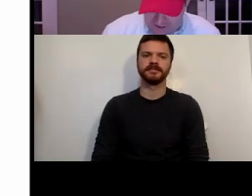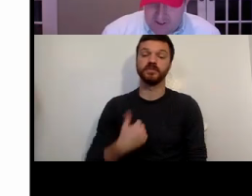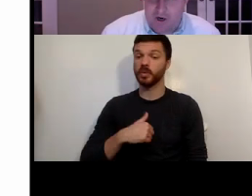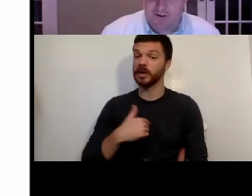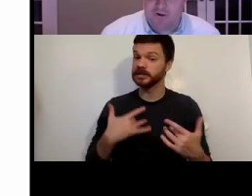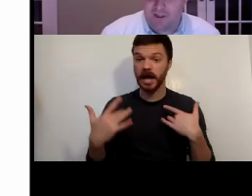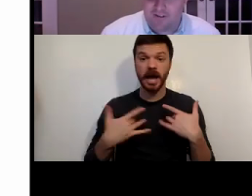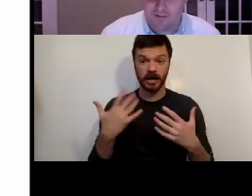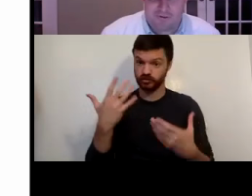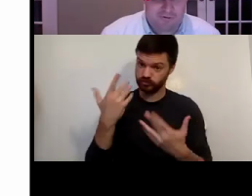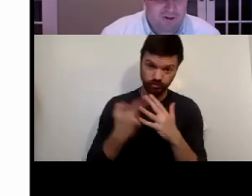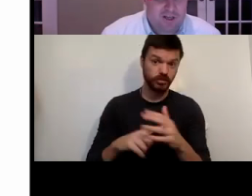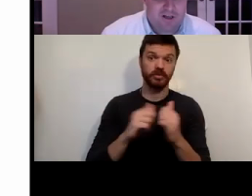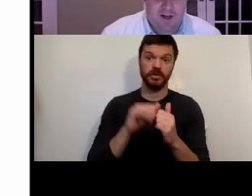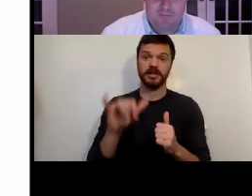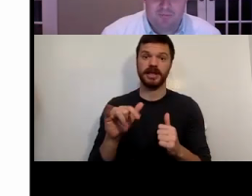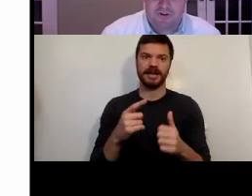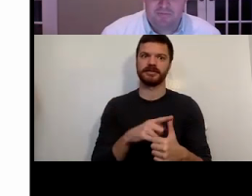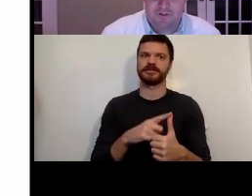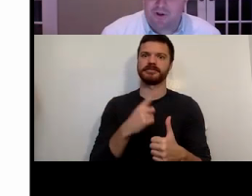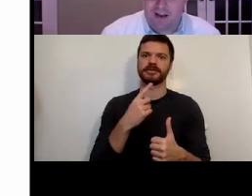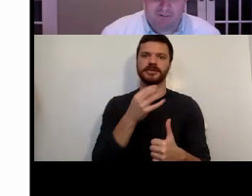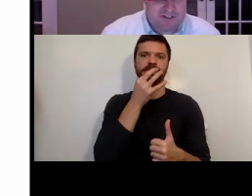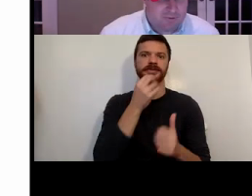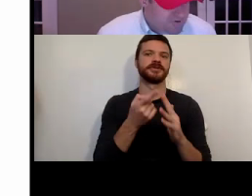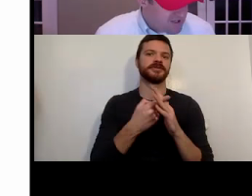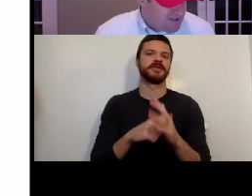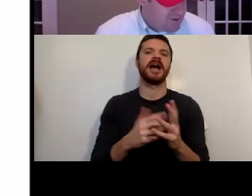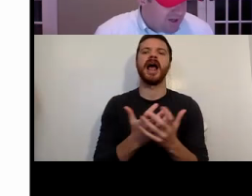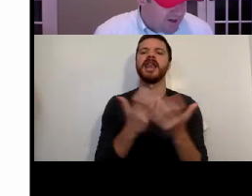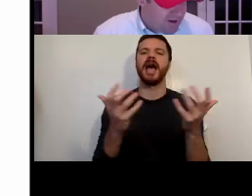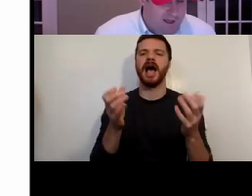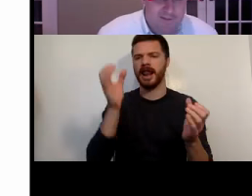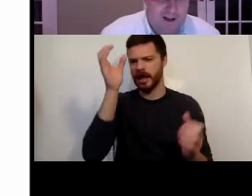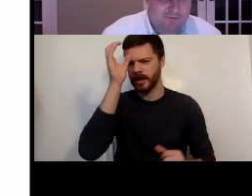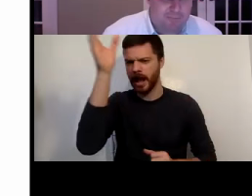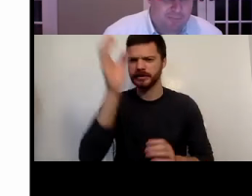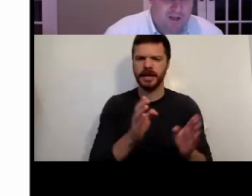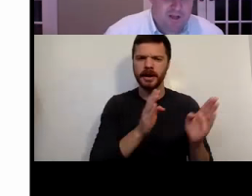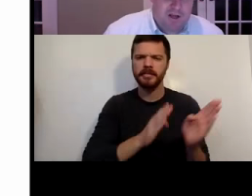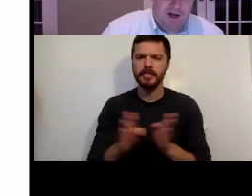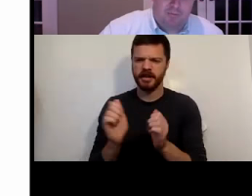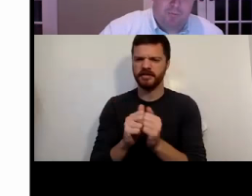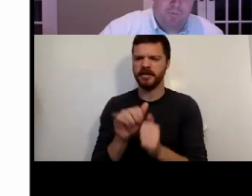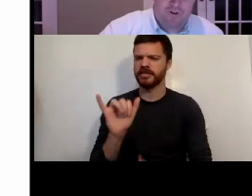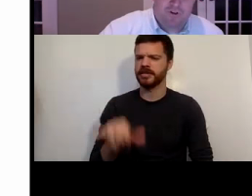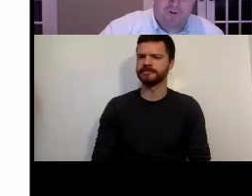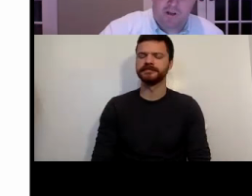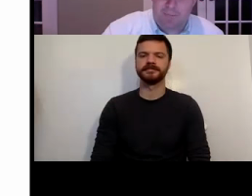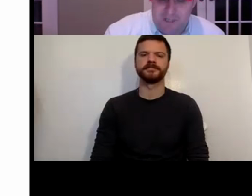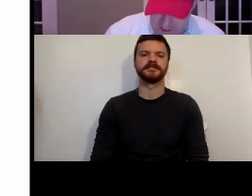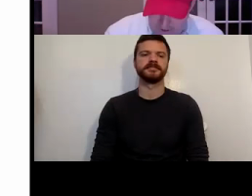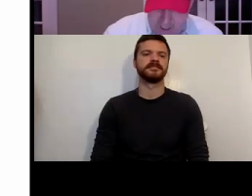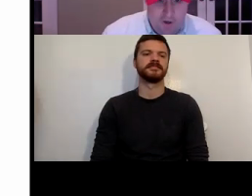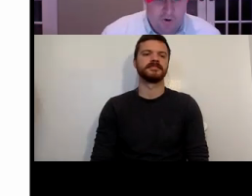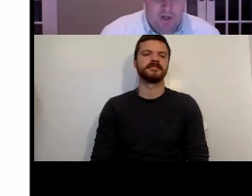just starting, so that's sort of, there's still a lot of conceptualization to be done in that effort. There's also work led